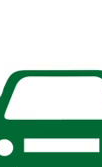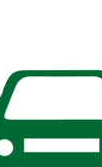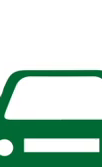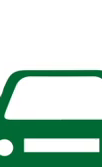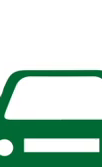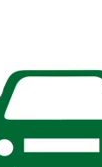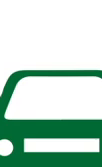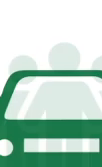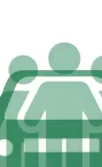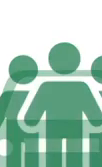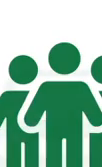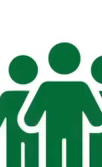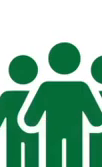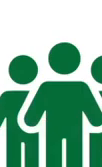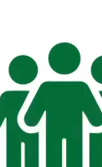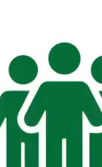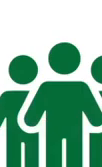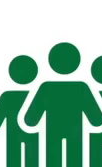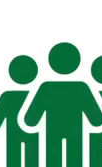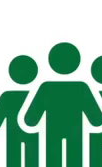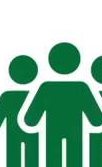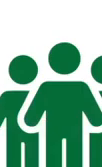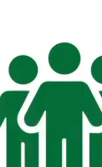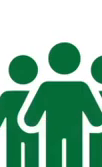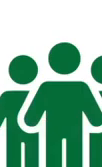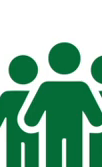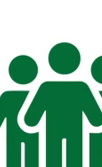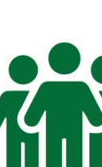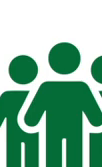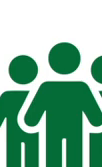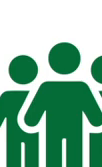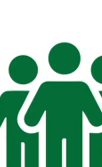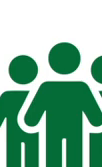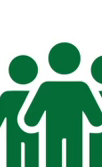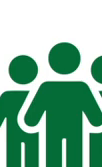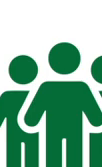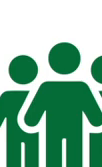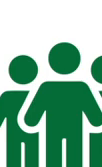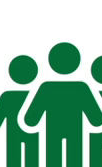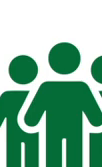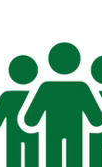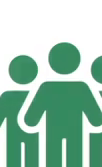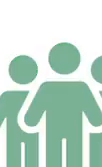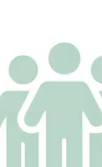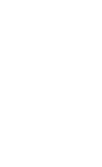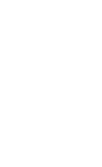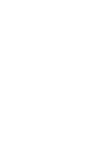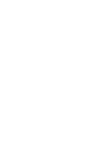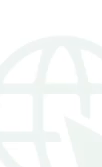everyone. We will begin today's press conference in 2 minutes. Again, we will begin in 2 minutes.